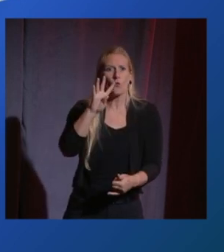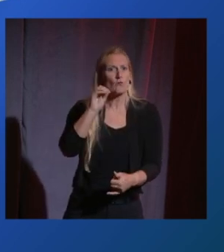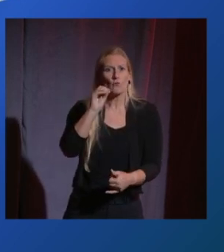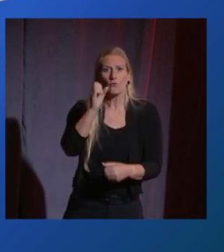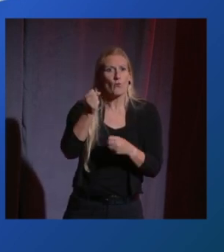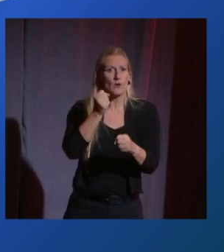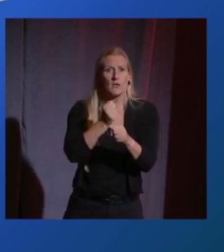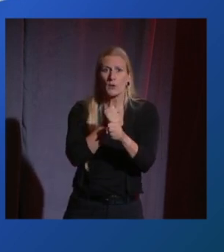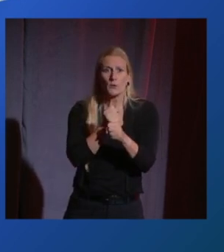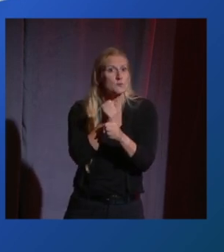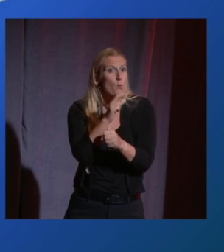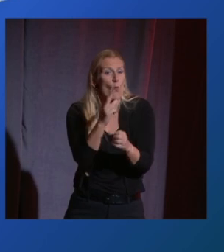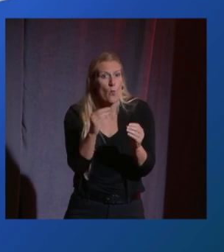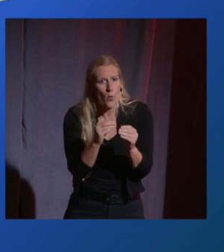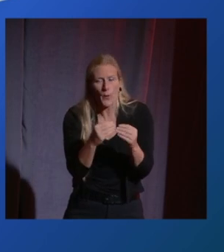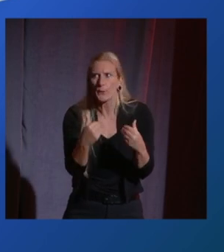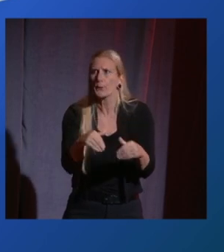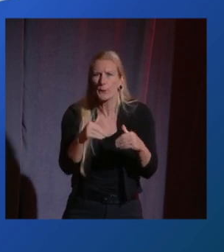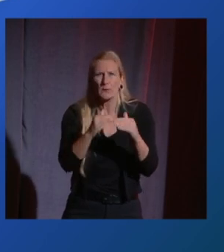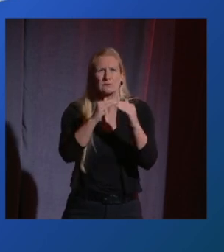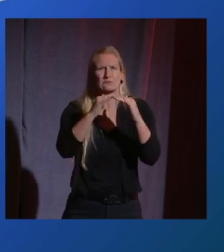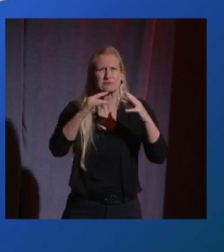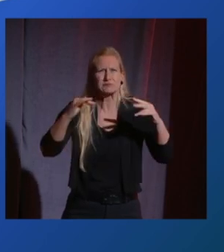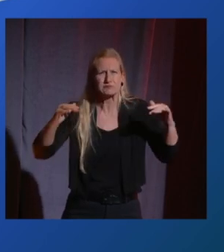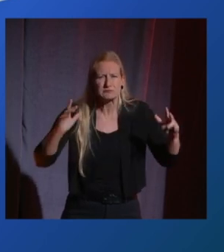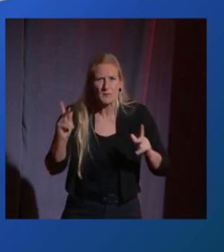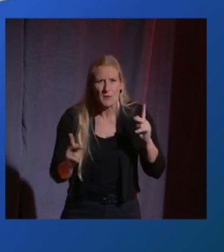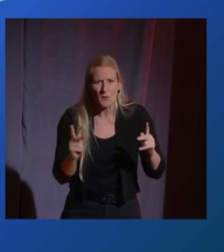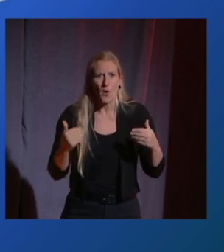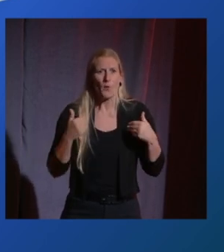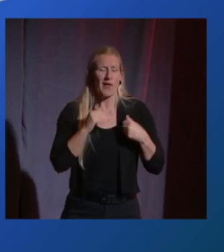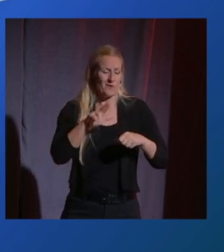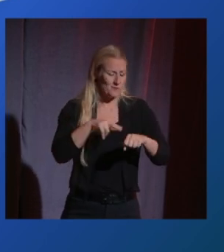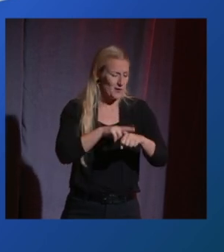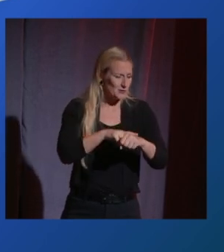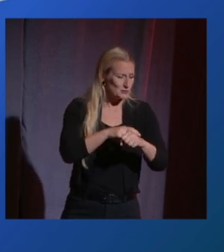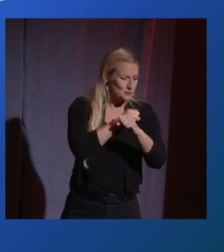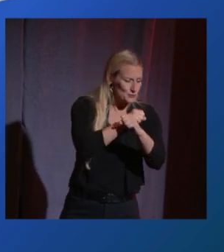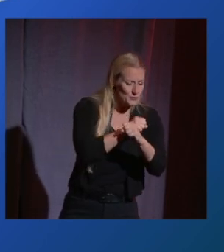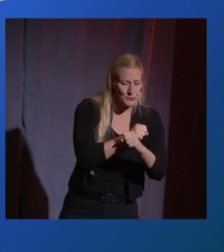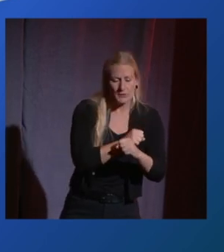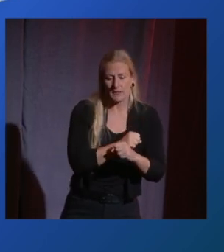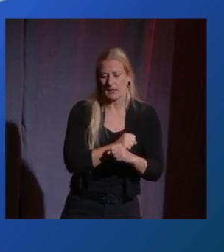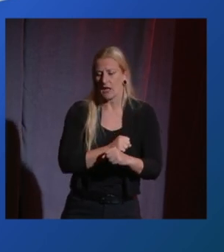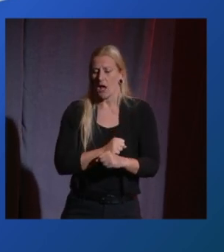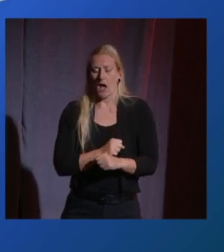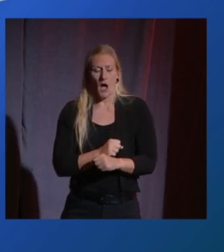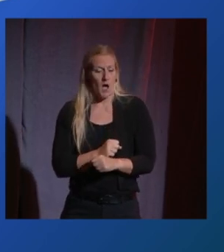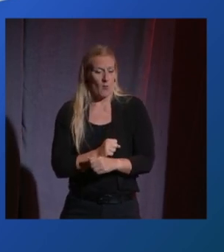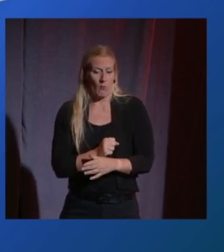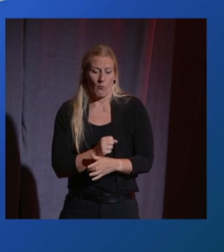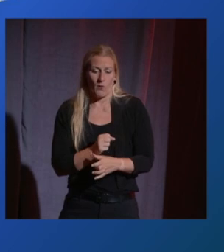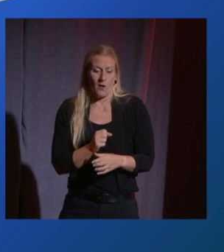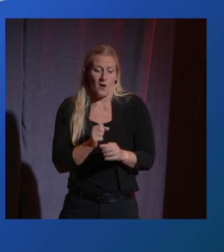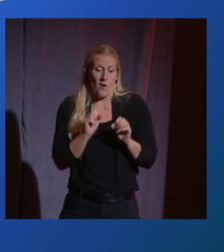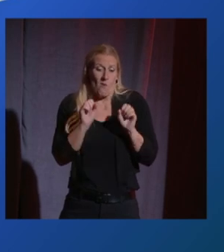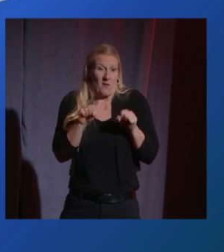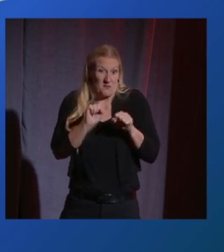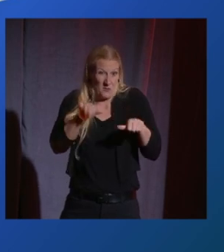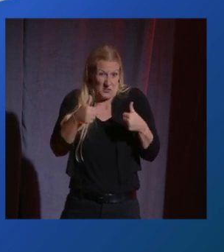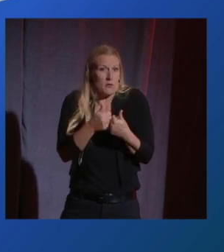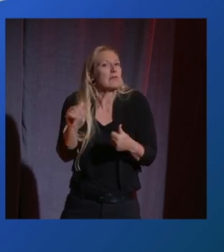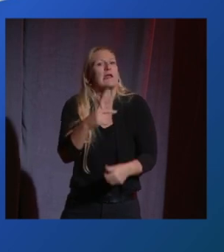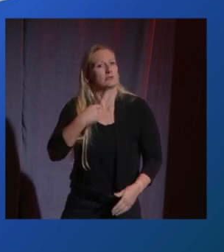place we concentrate on National Security we concentrate on being prepared for facing challenges like China but at the same